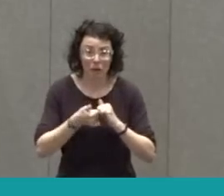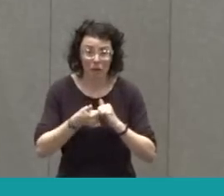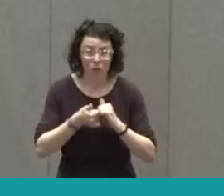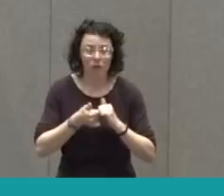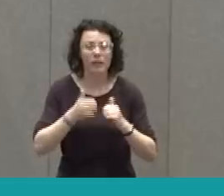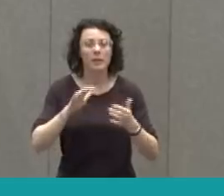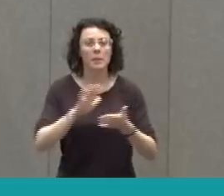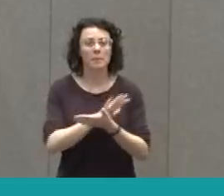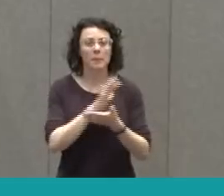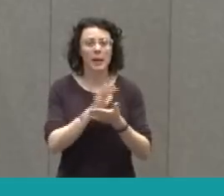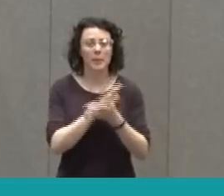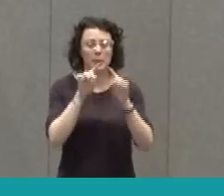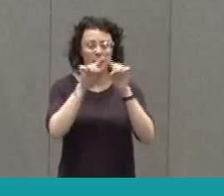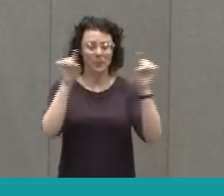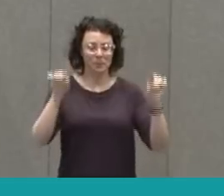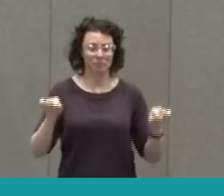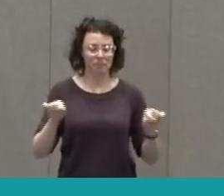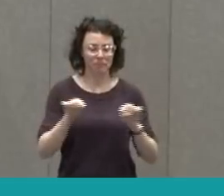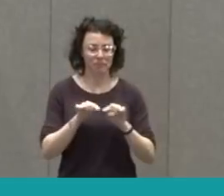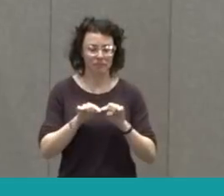fold it like a hamburger,